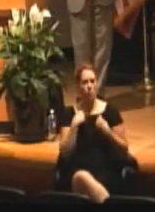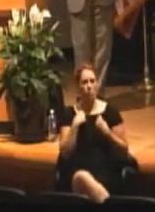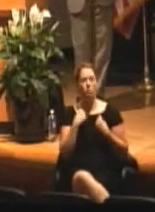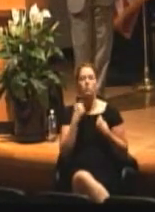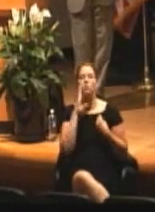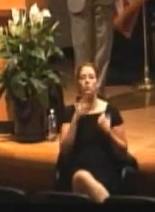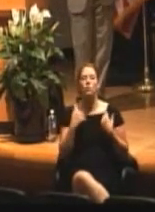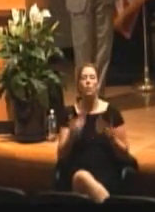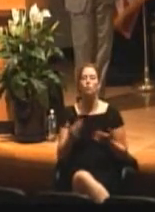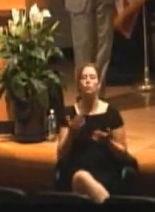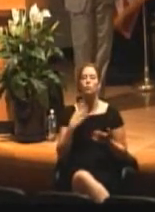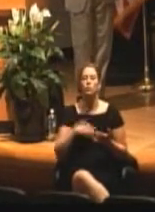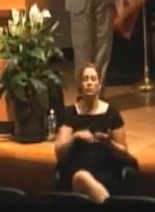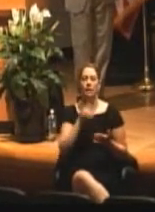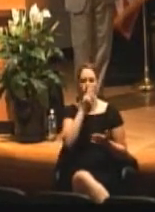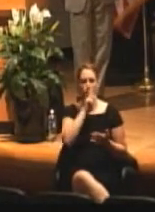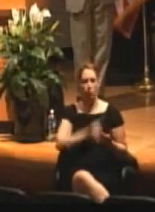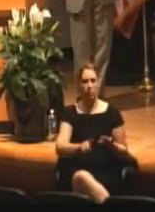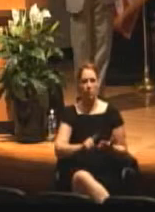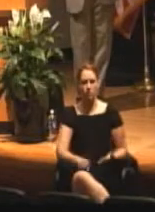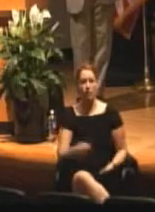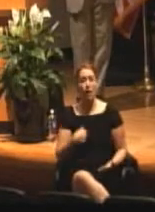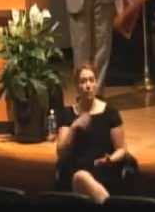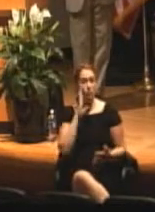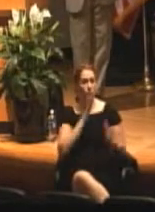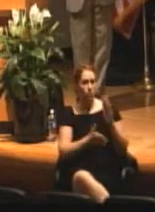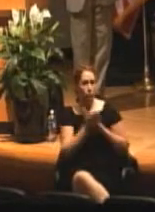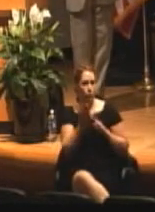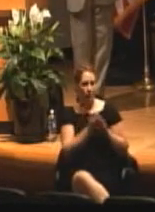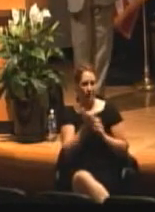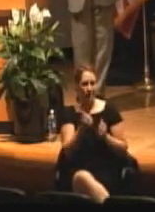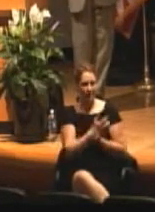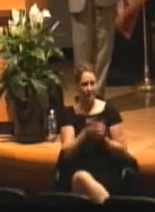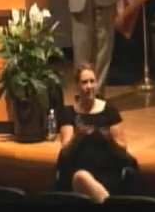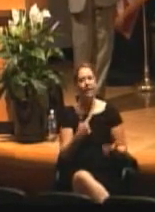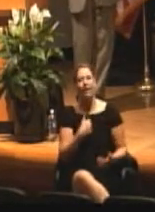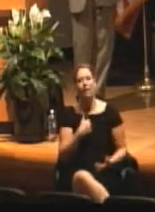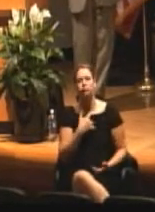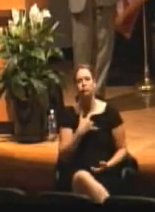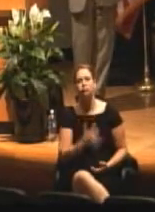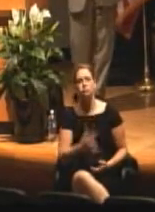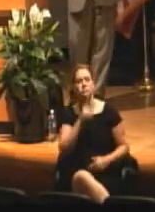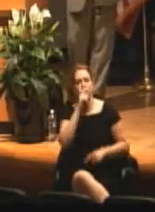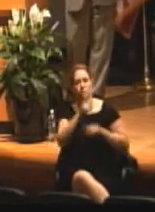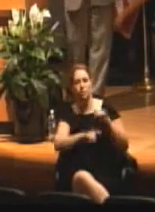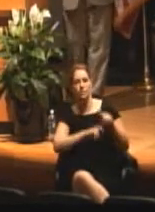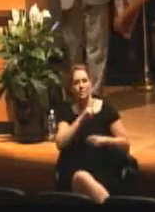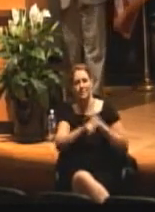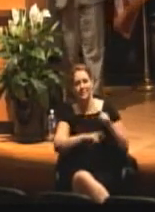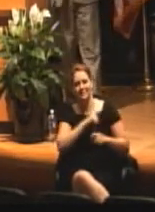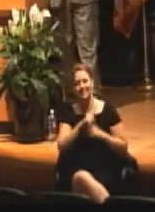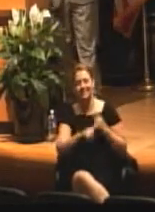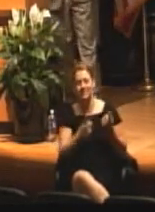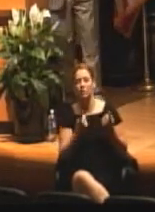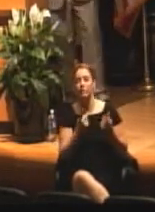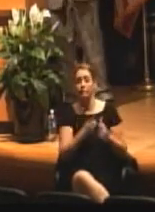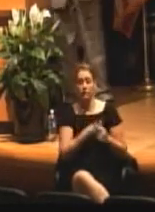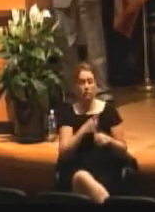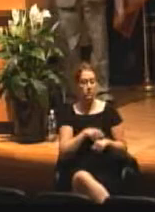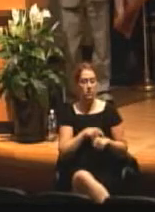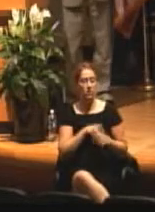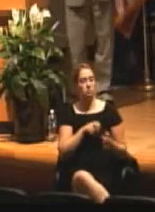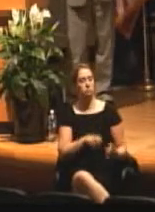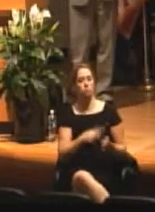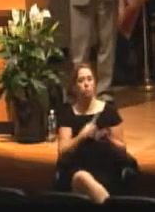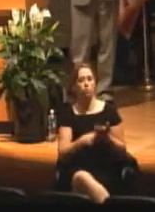run everything. I tend to be question-oriented, so when we talk the first time, I'm gonna ask you a bunch of things about what are you